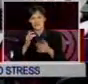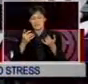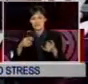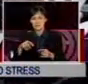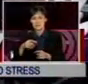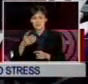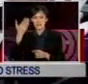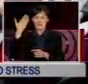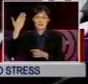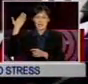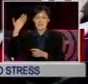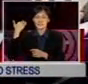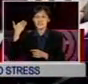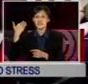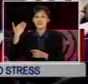the last